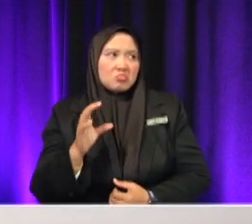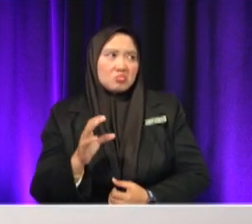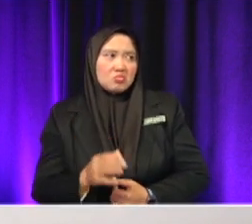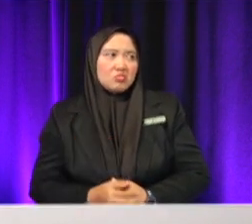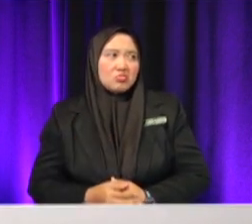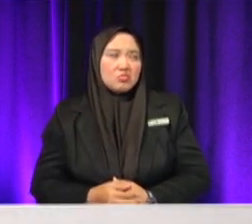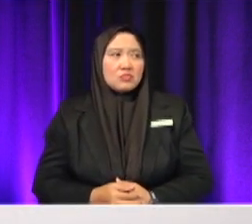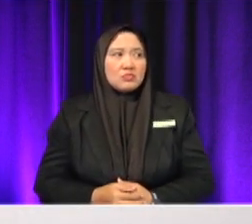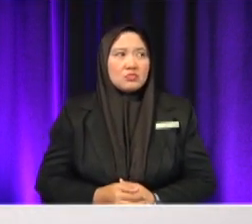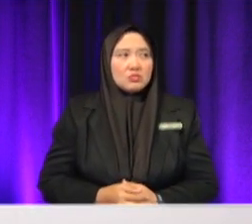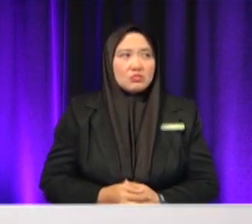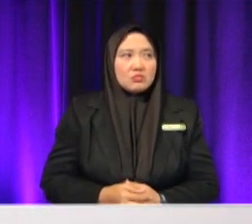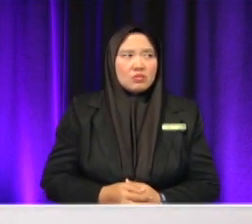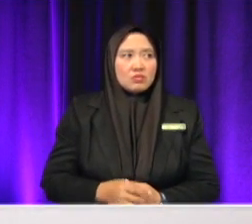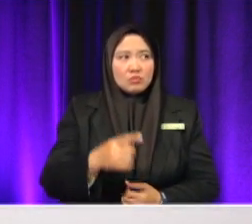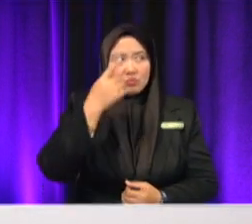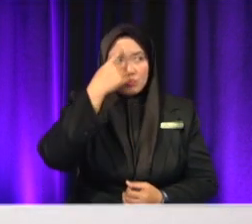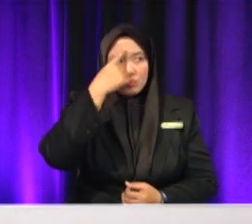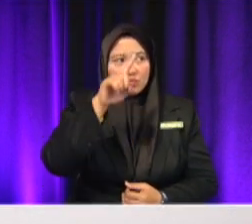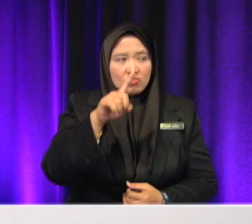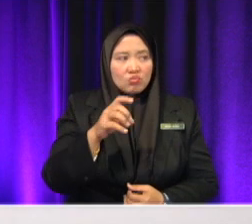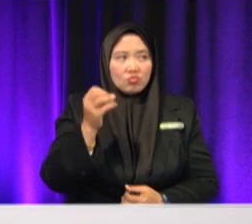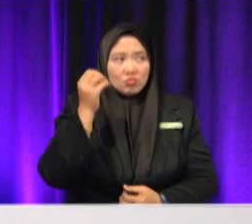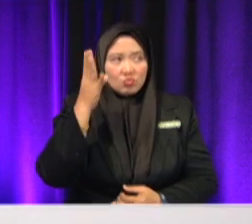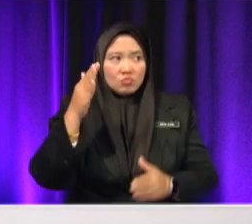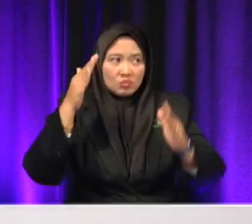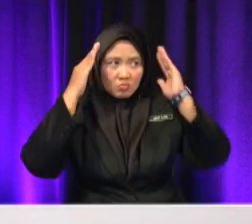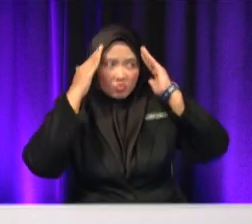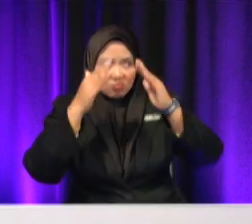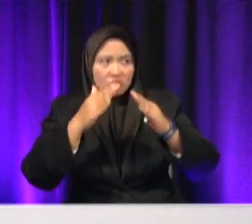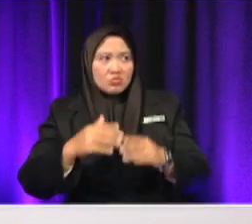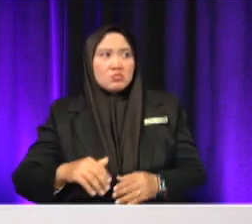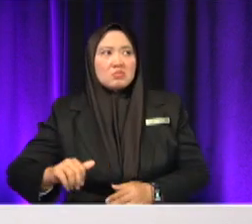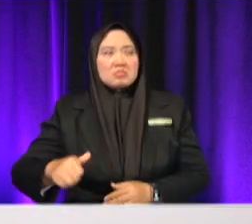Having a charity is a good idea. It's not focused solely on that. What about D?